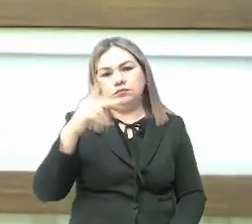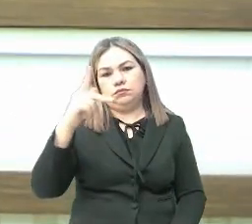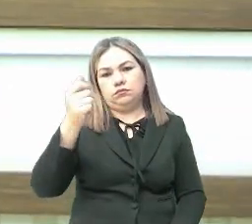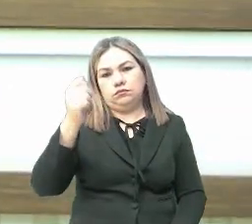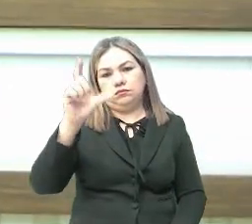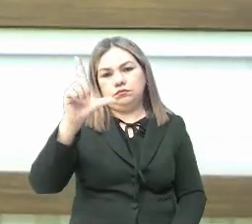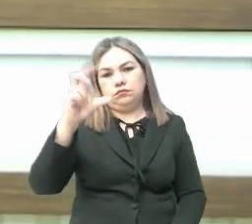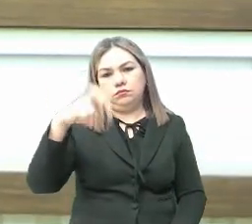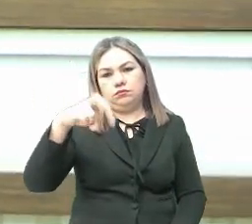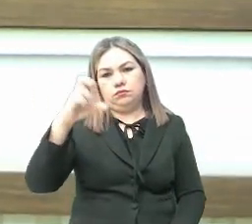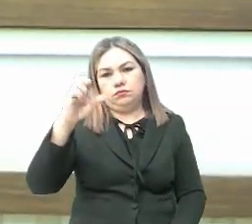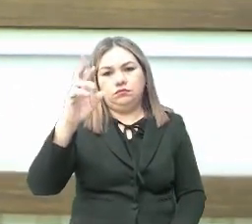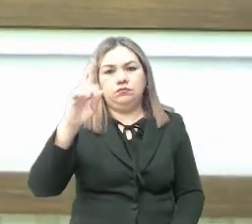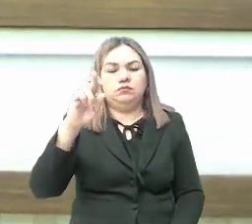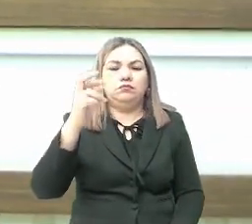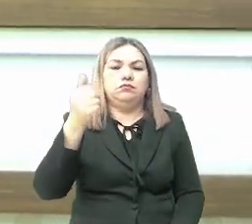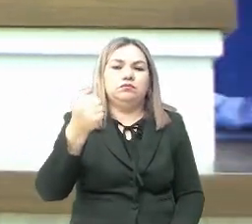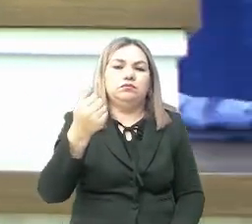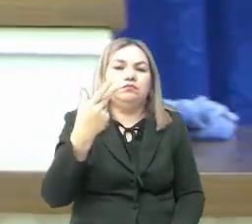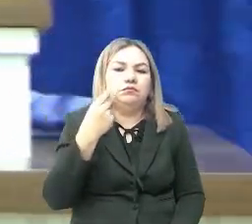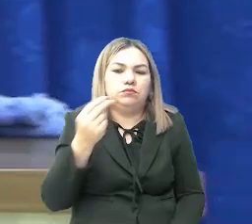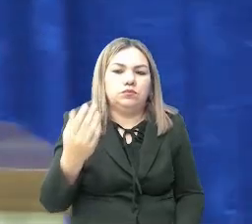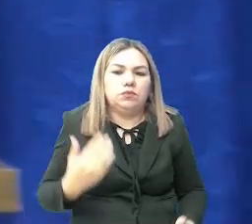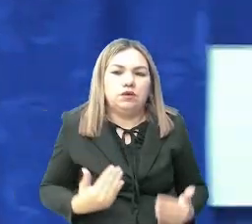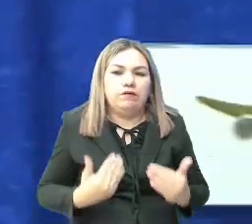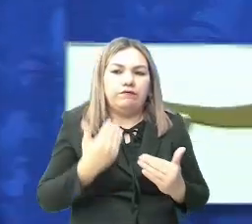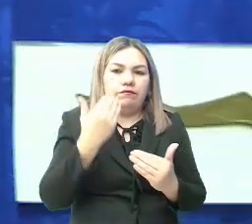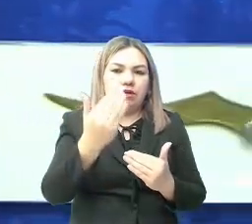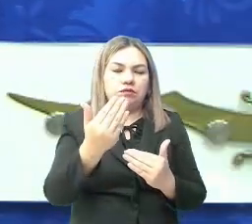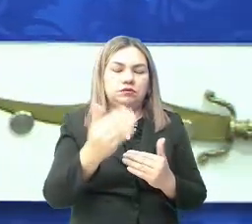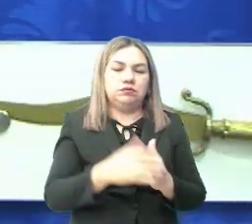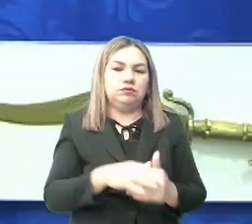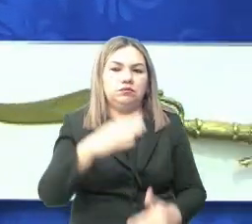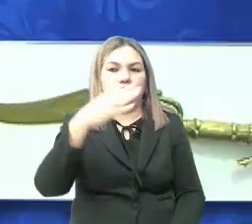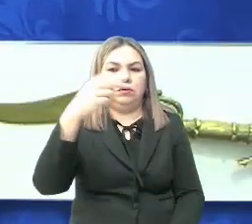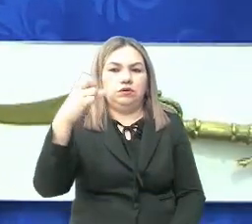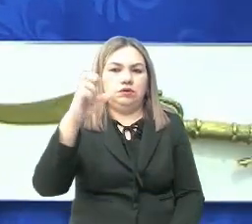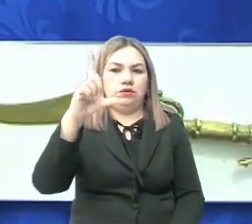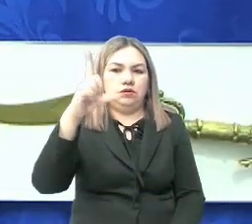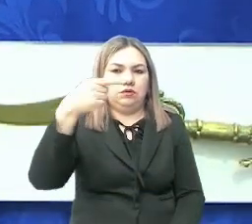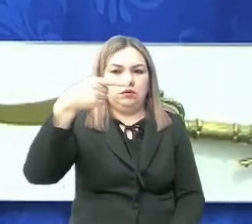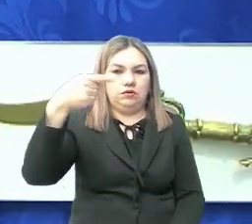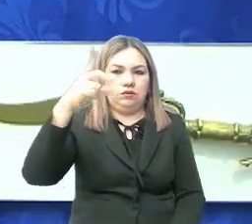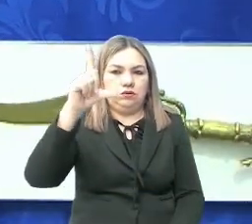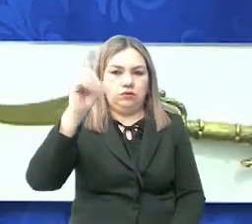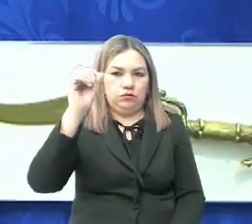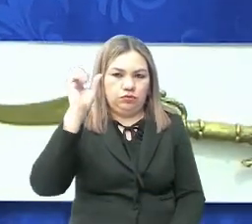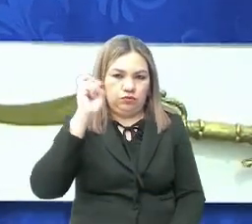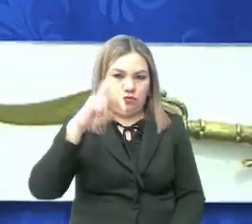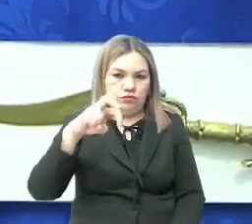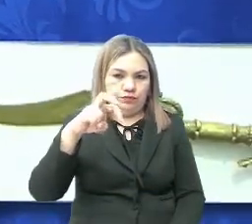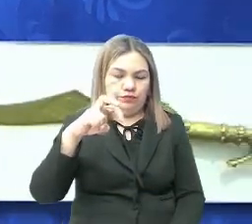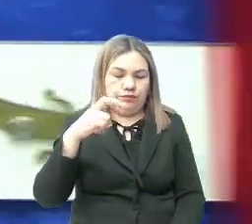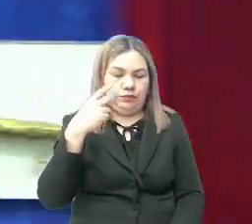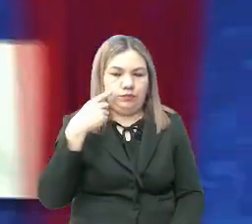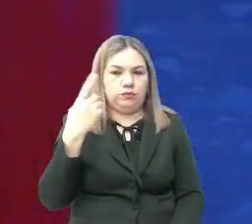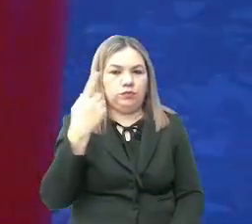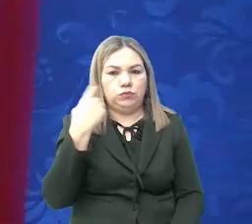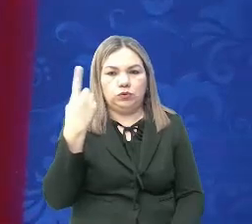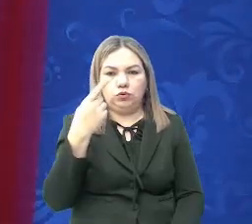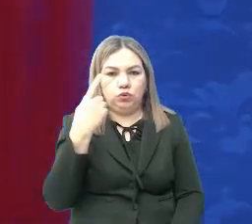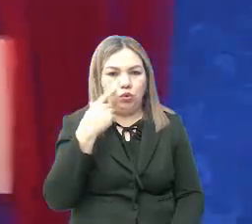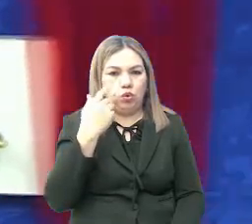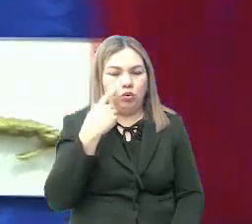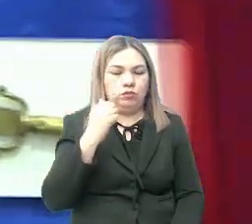why aren't you growing? Why aren't you going forward? Because Eglon has positioned the territory of the palm